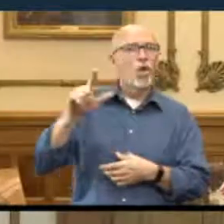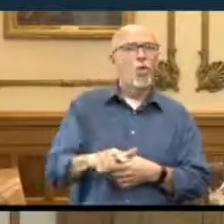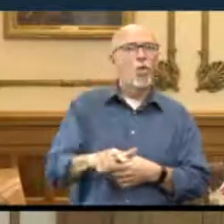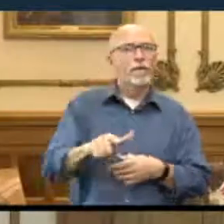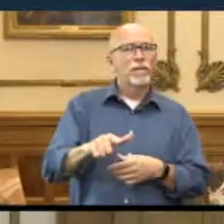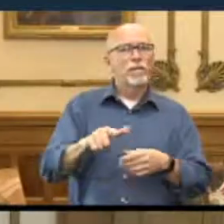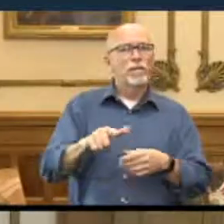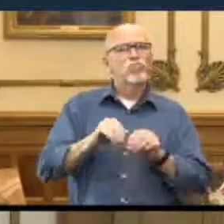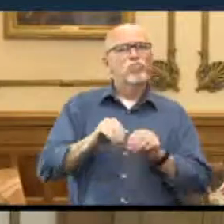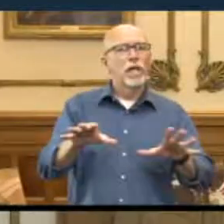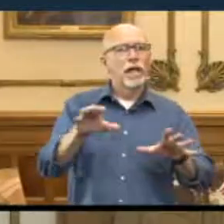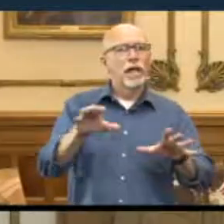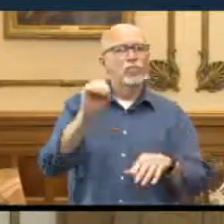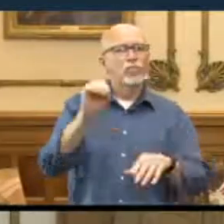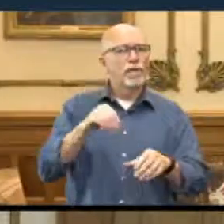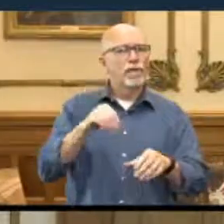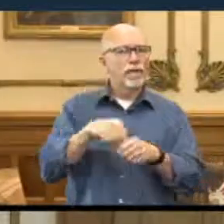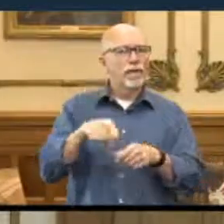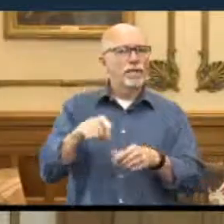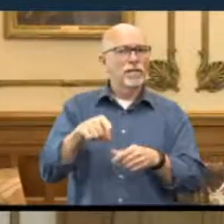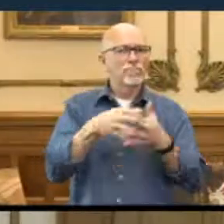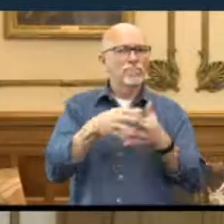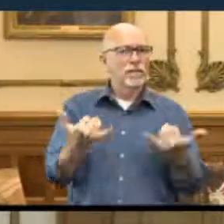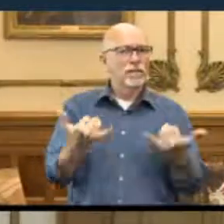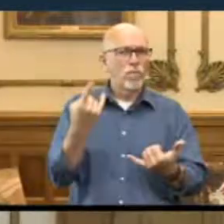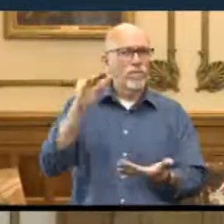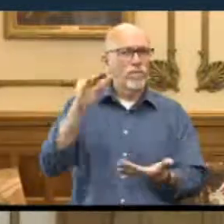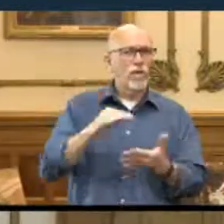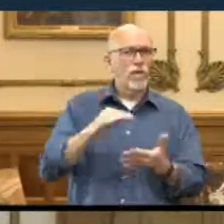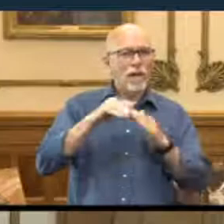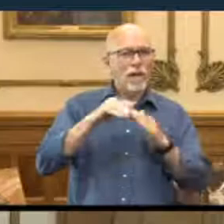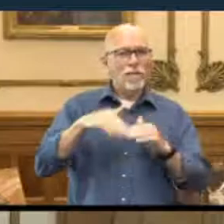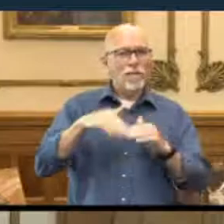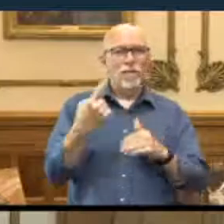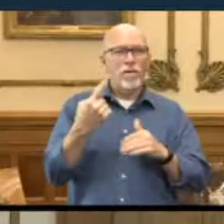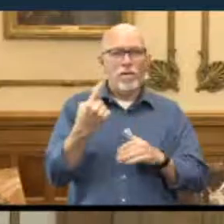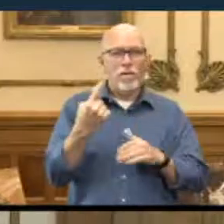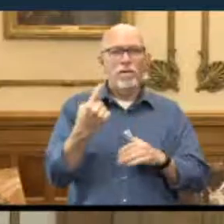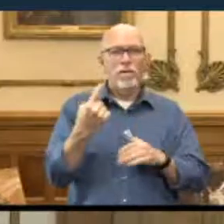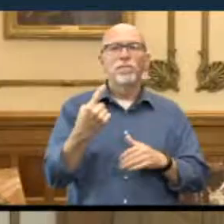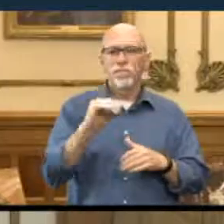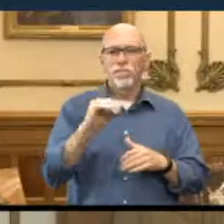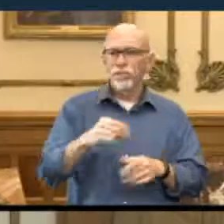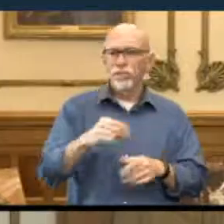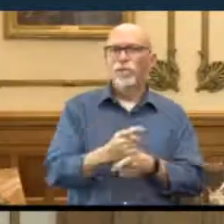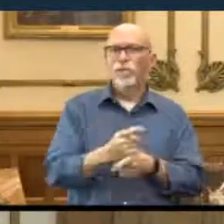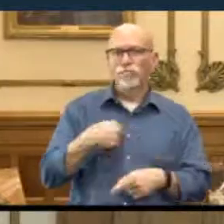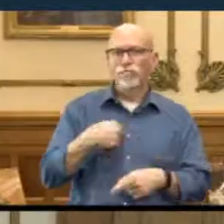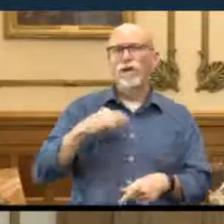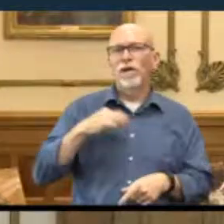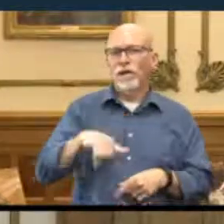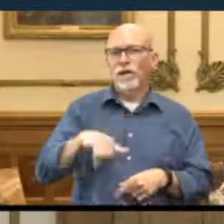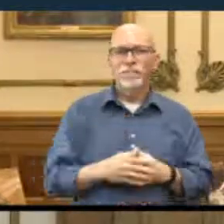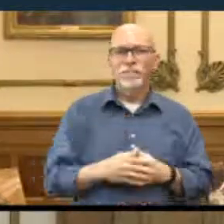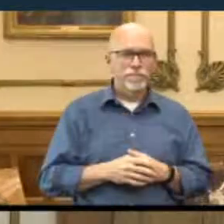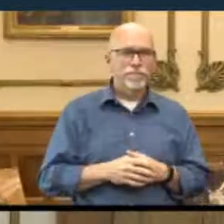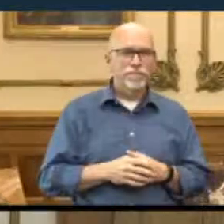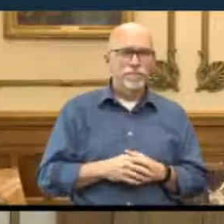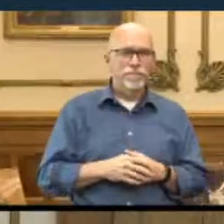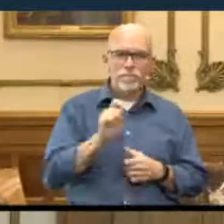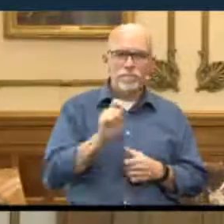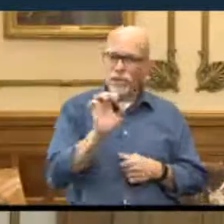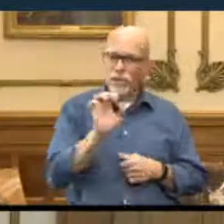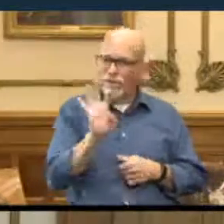spread rates in the nation That right RNet now. number. So less than 1. Yeah, it's less correct? than 1, which I was very proud of. 0.94 to